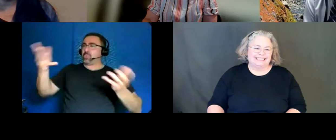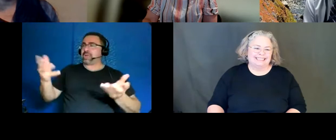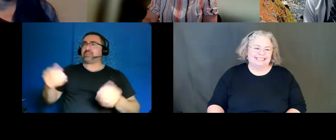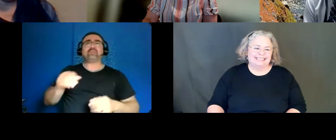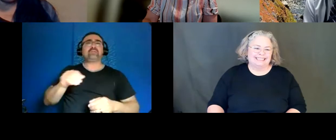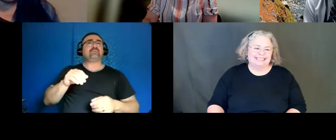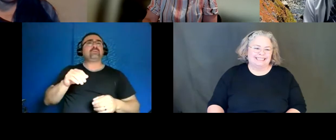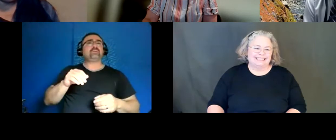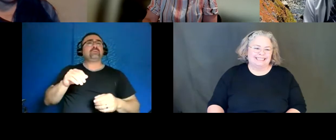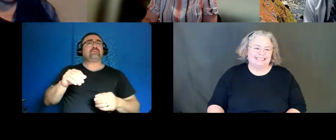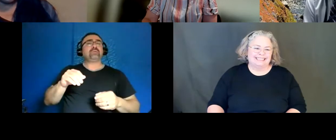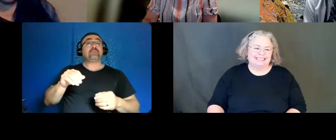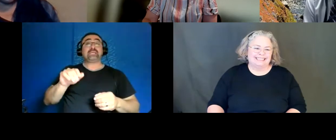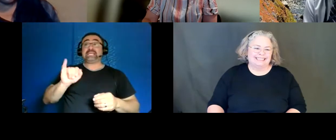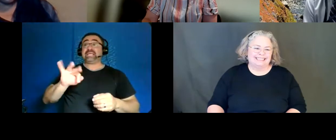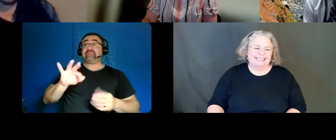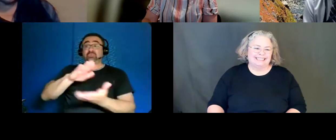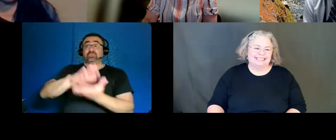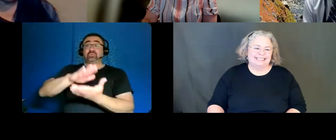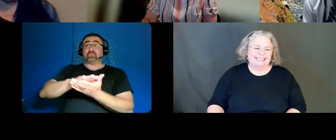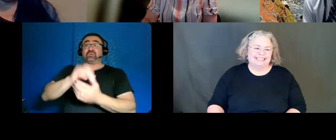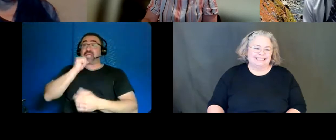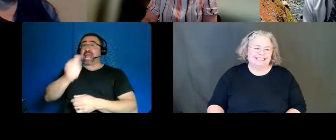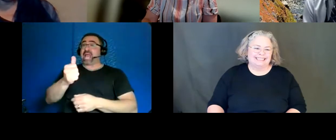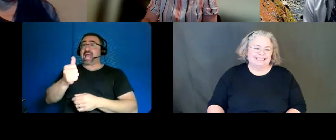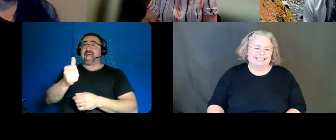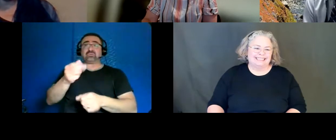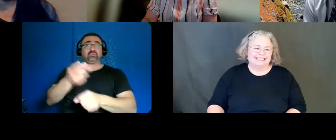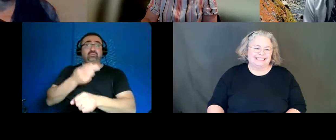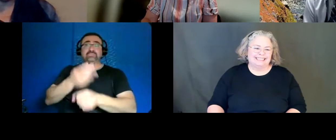to assist if a school is not enforcing the indoor mask mandate?